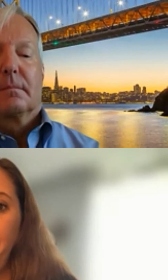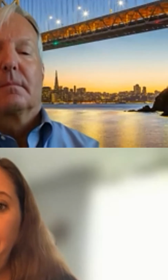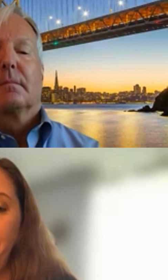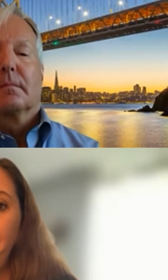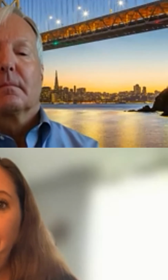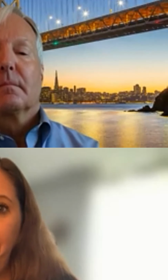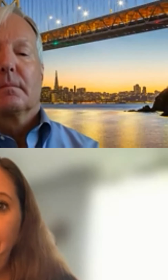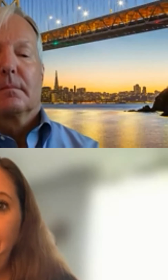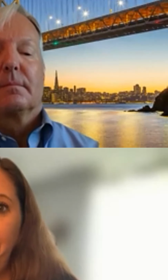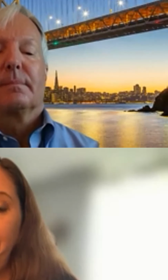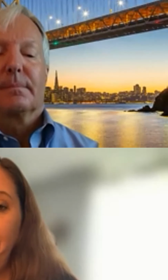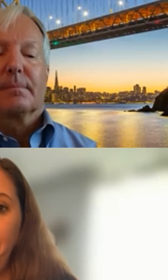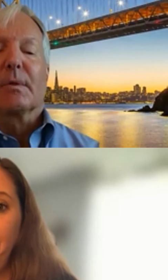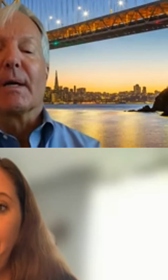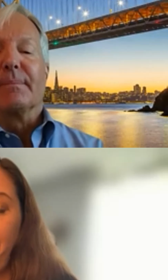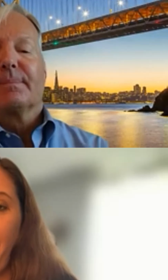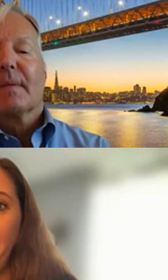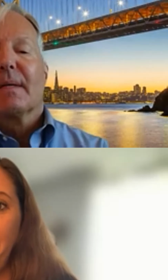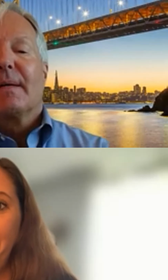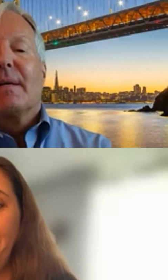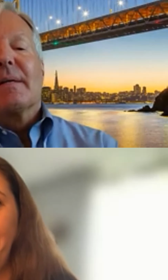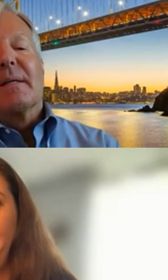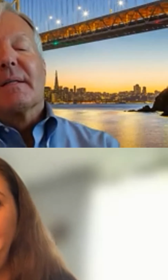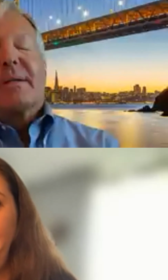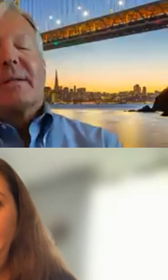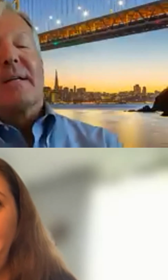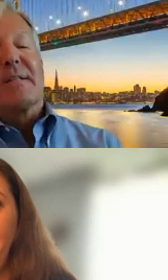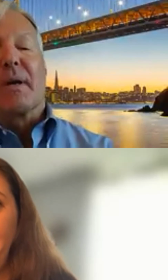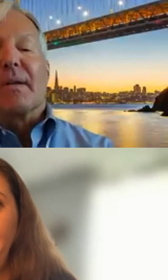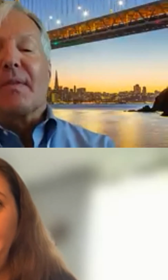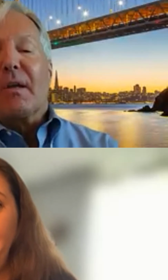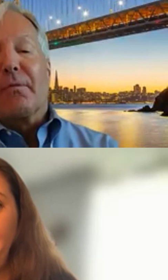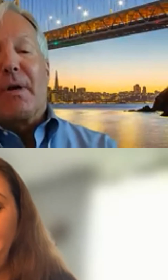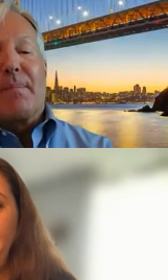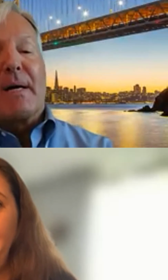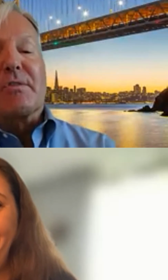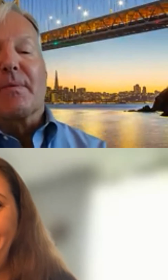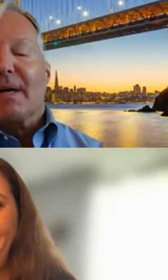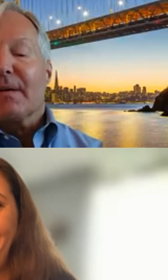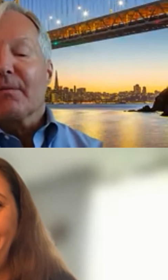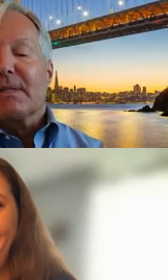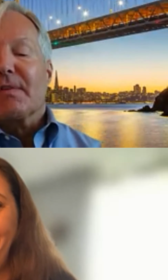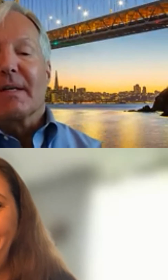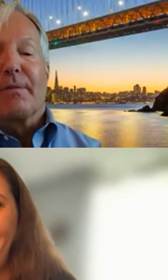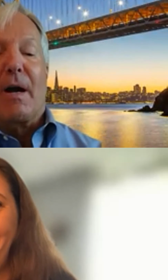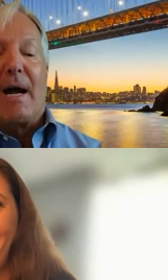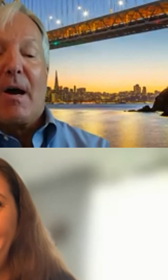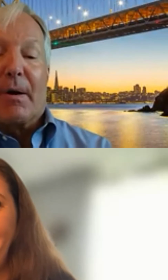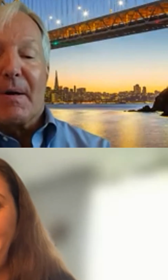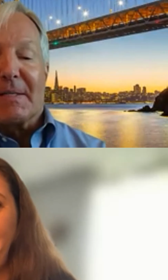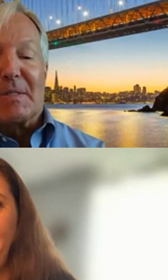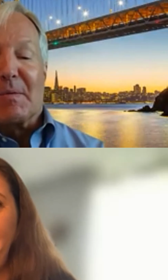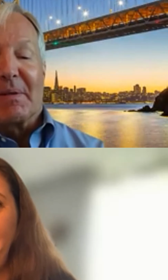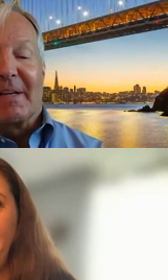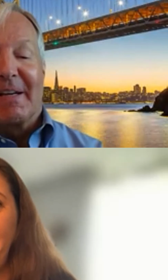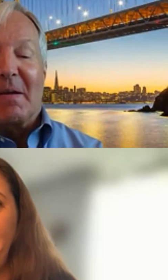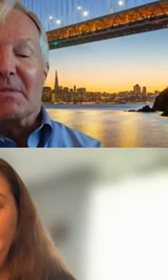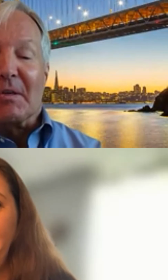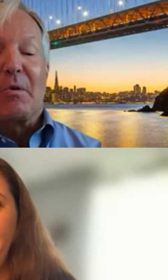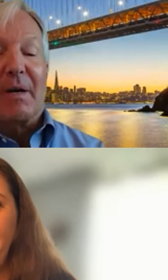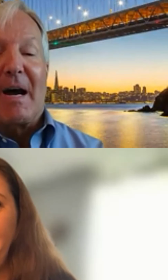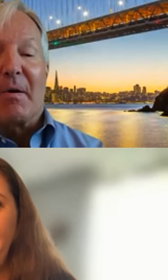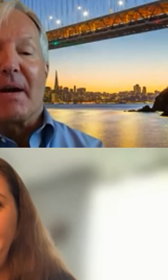and well-being. Great. That's great. Thank you very much. We've kind of reached the end of our hour, and